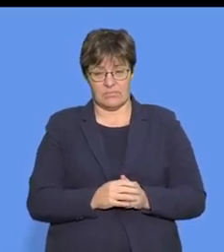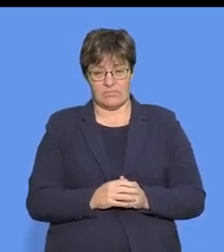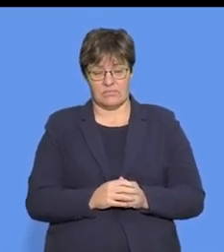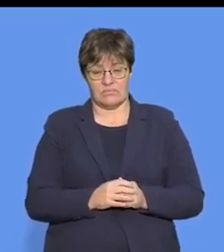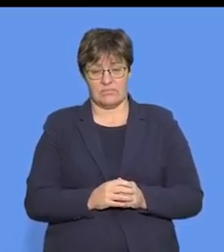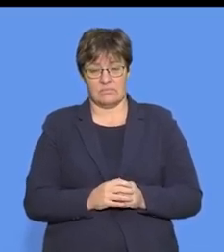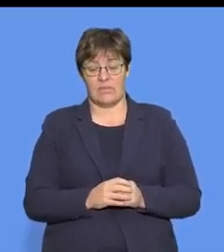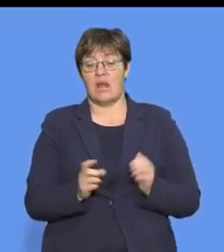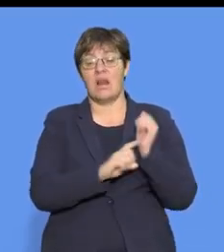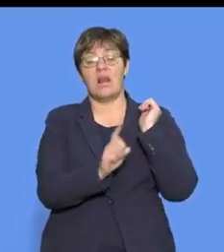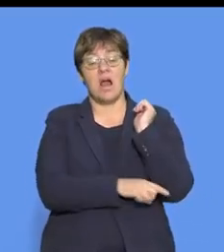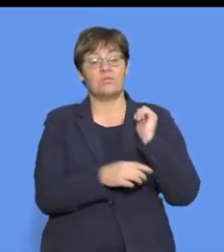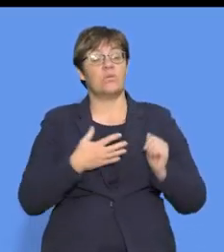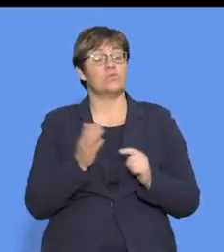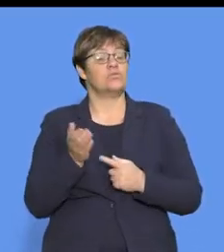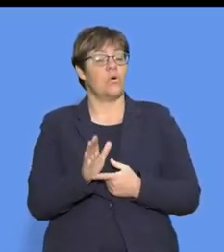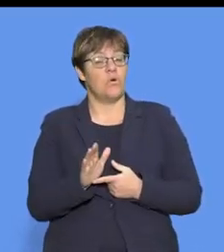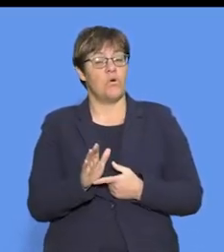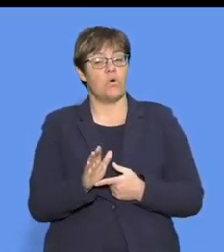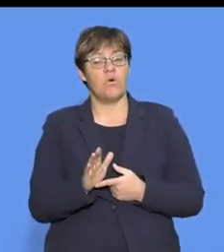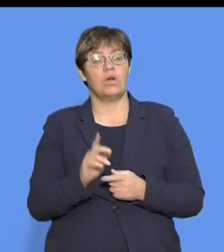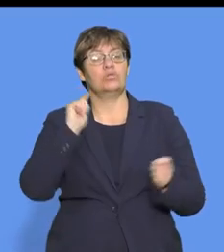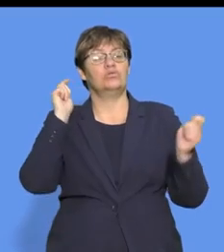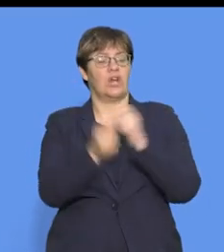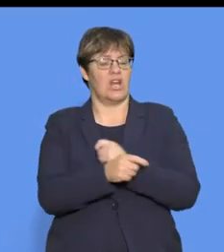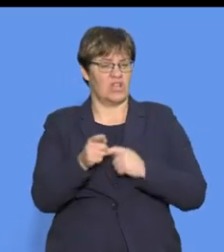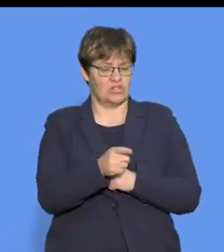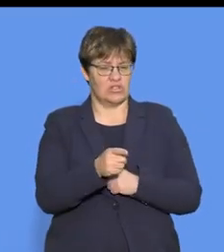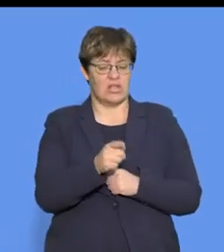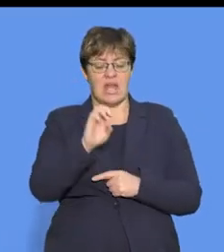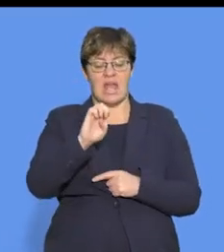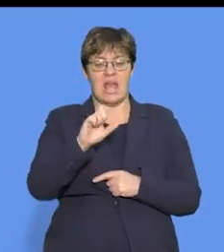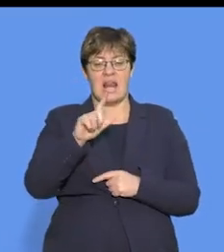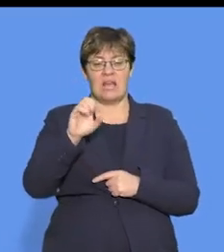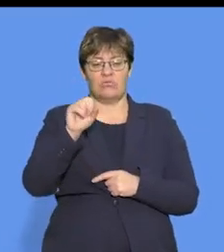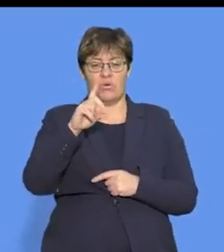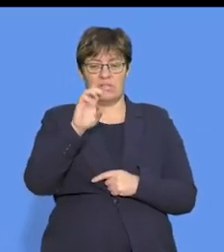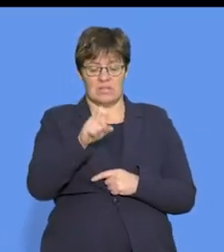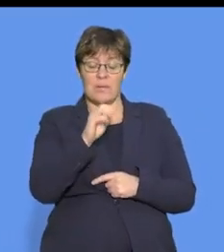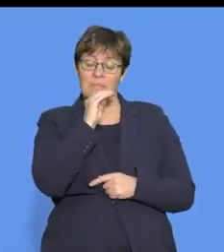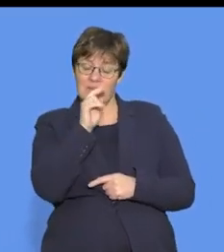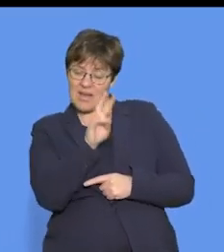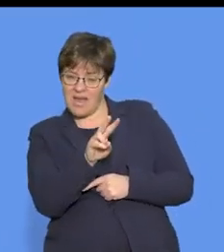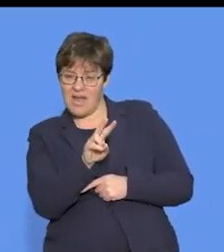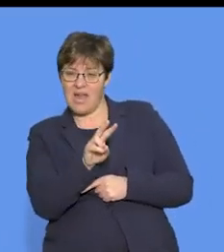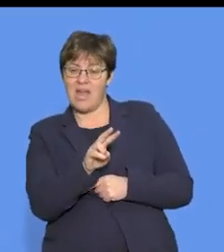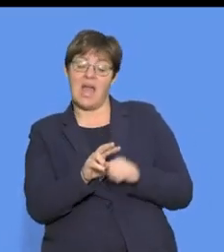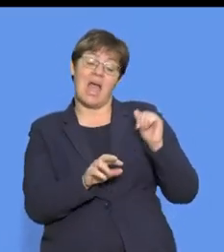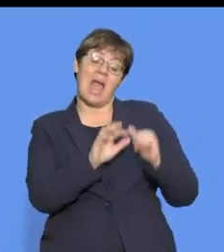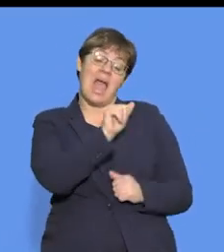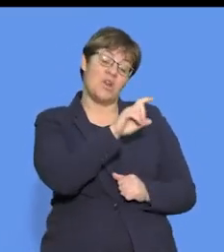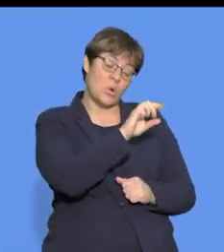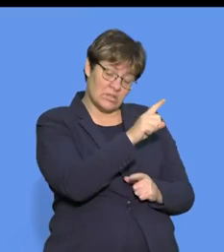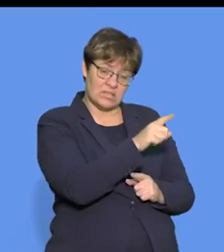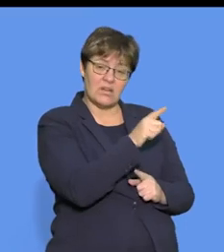Now, the last thing I wanted to show you is simply changes at the electrode. And the most important to recognize that, in fact,